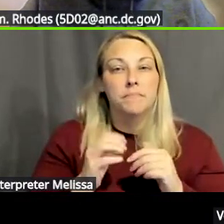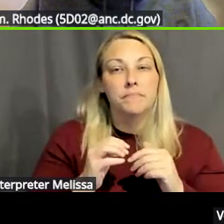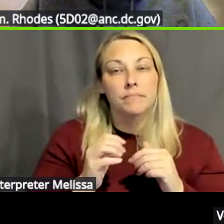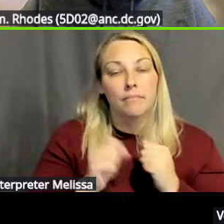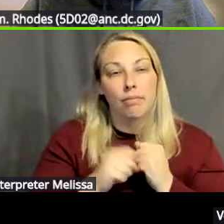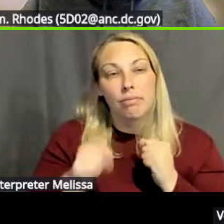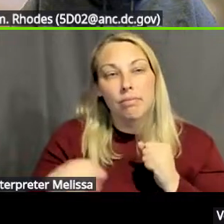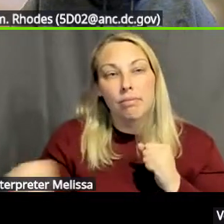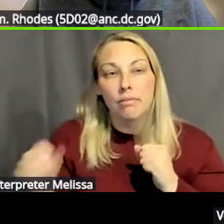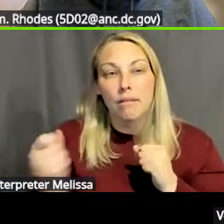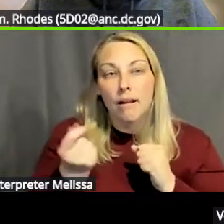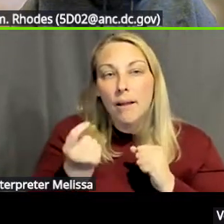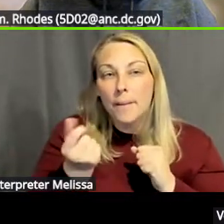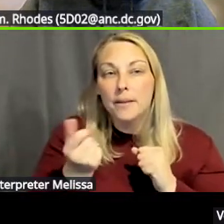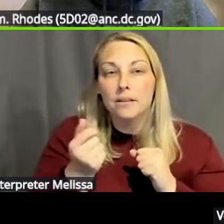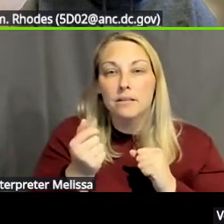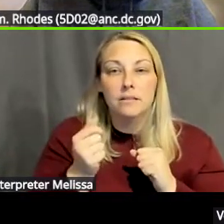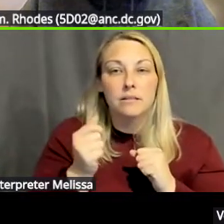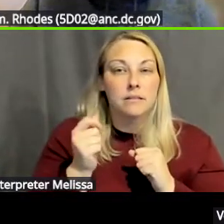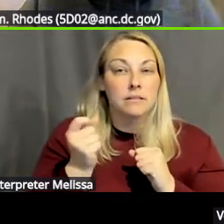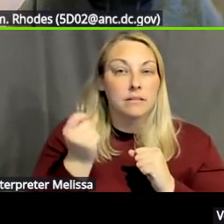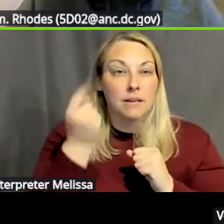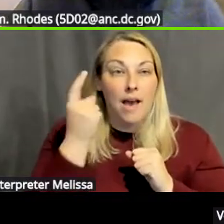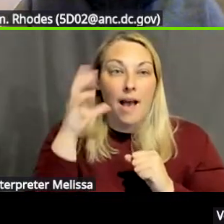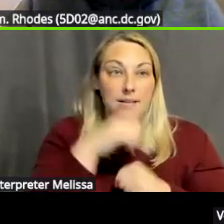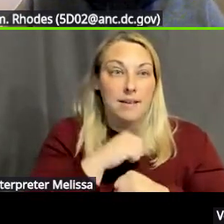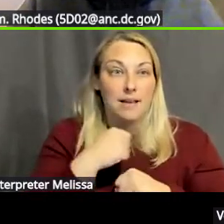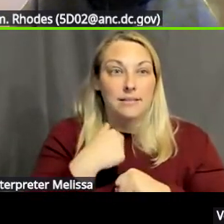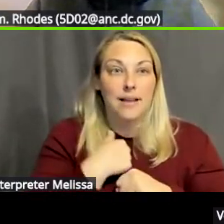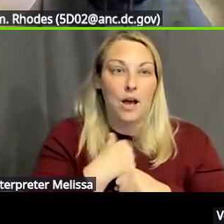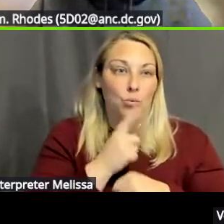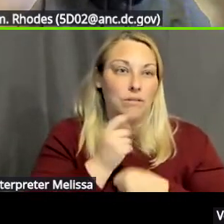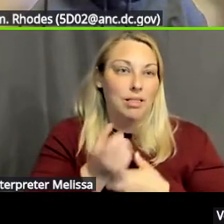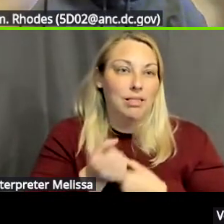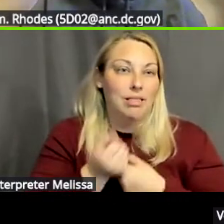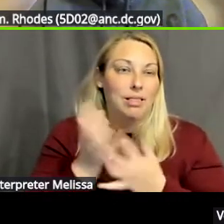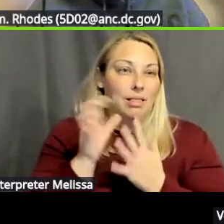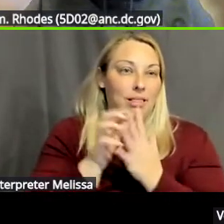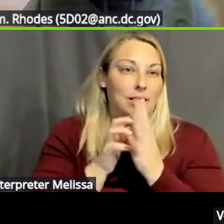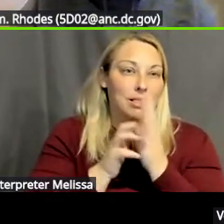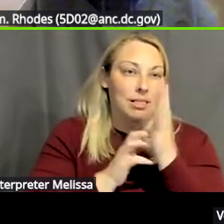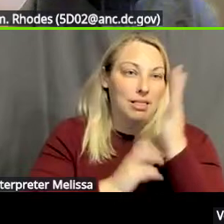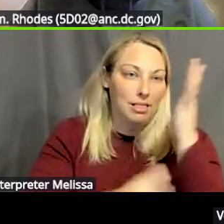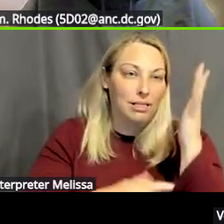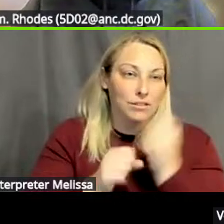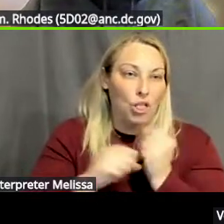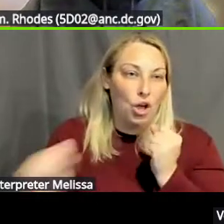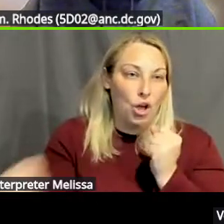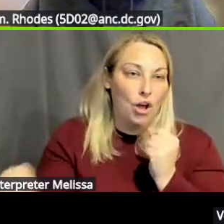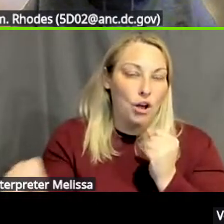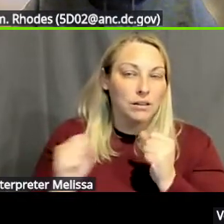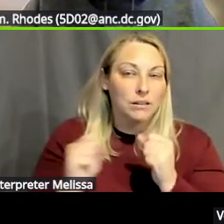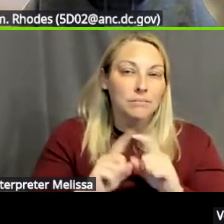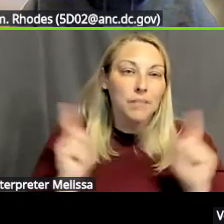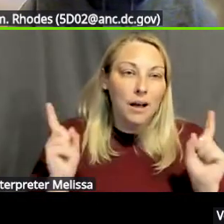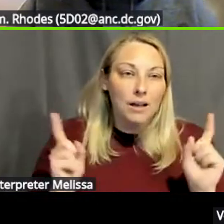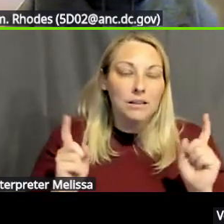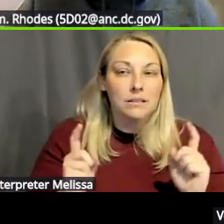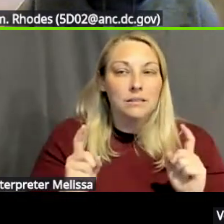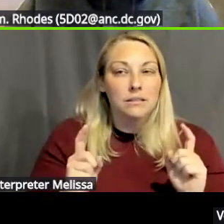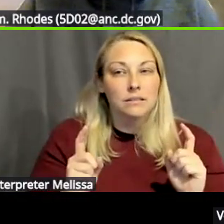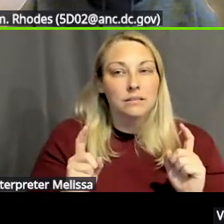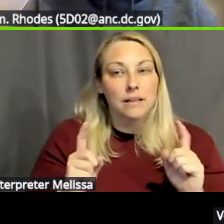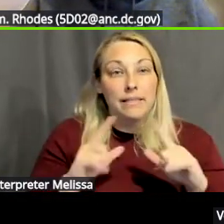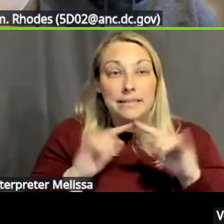because I guess I was venting, but at the same time, I'm just letting